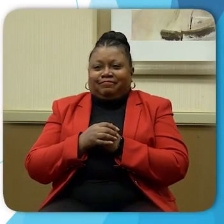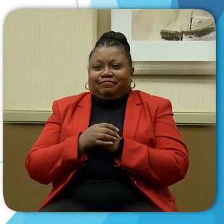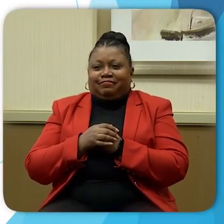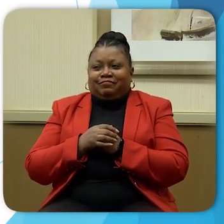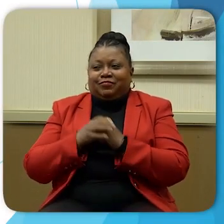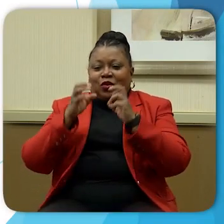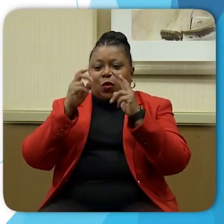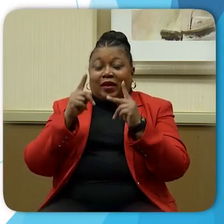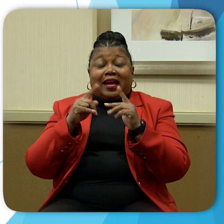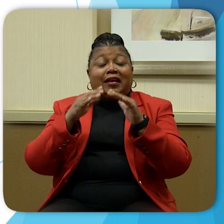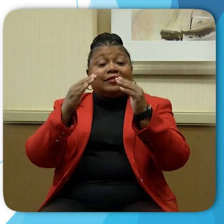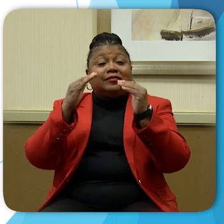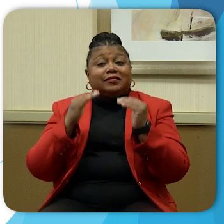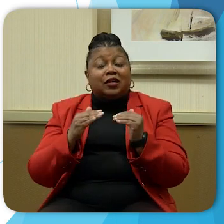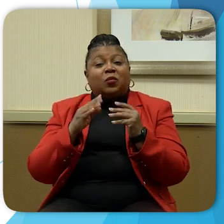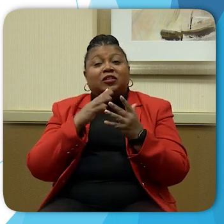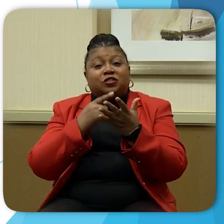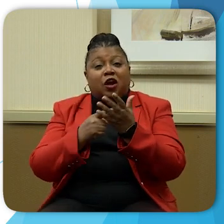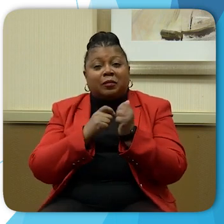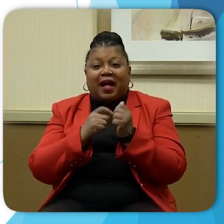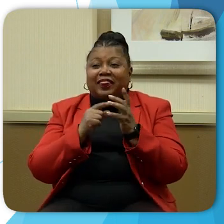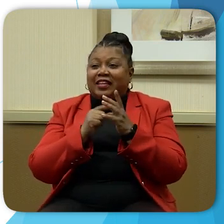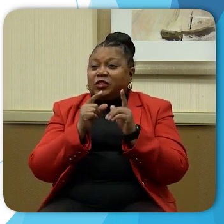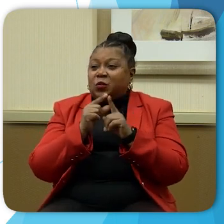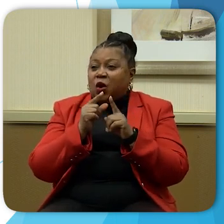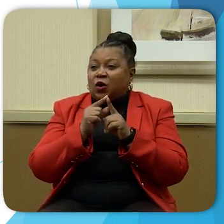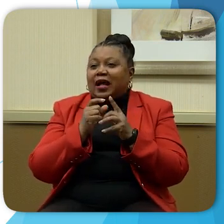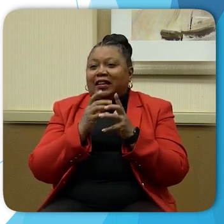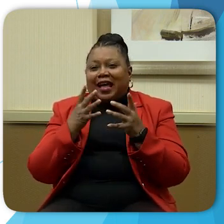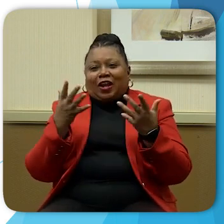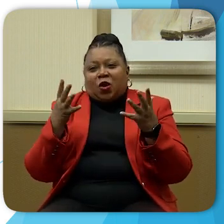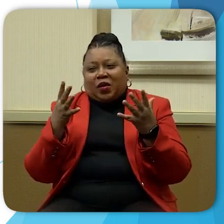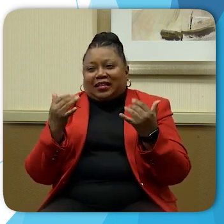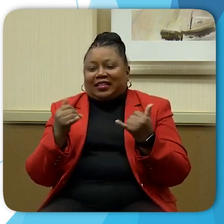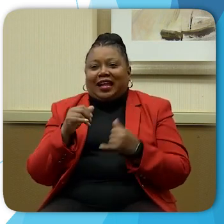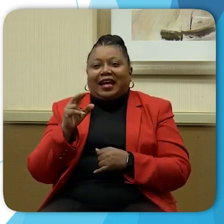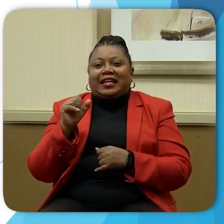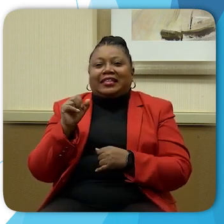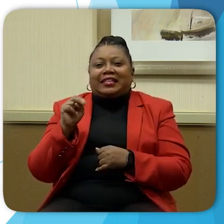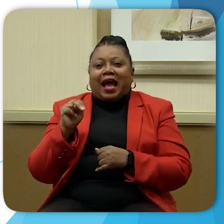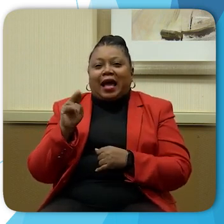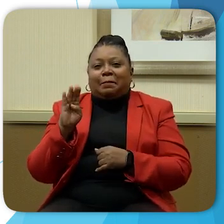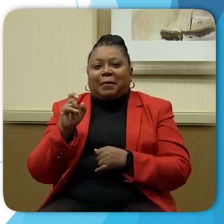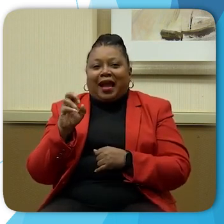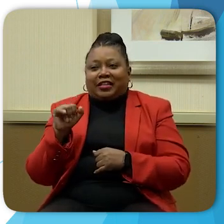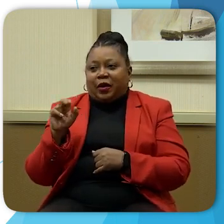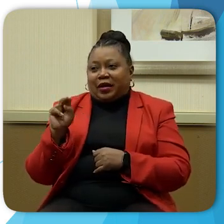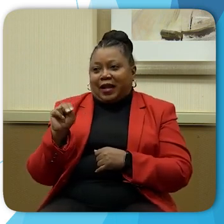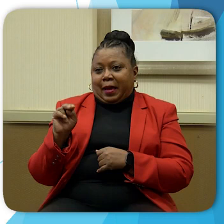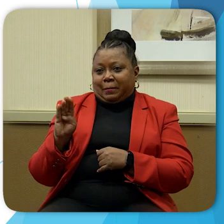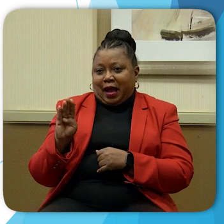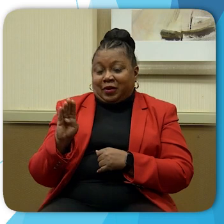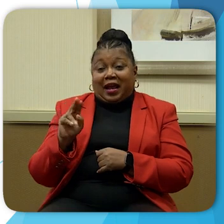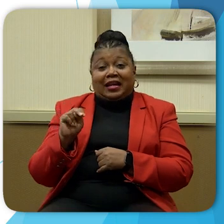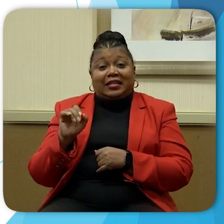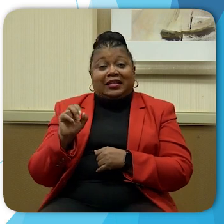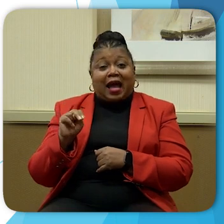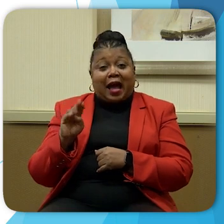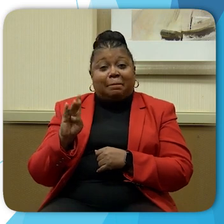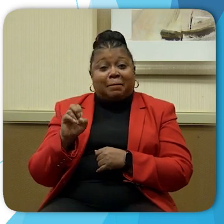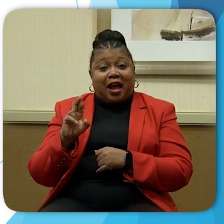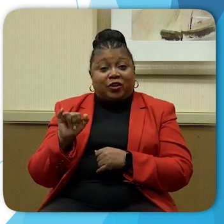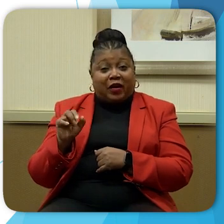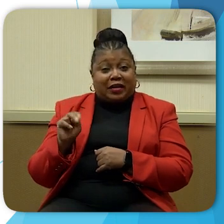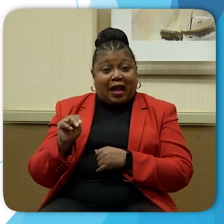All right, and then we talked about this word a lot already today, non-binary. So non-binary